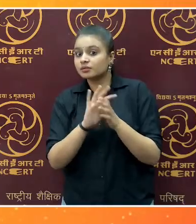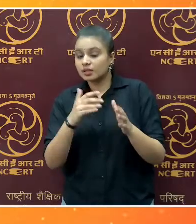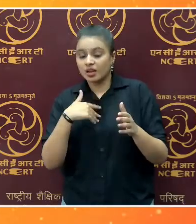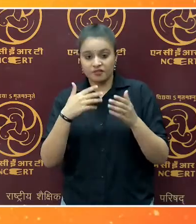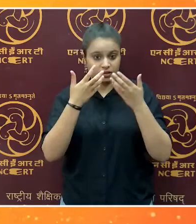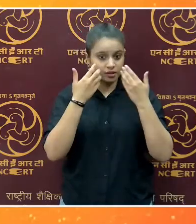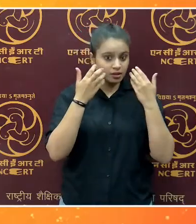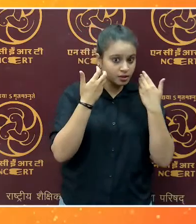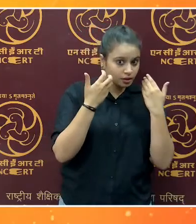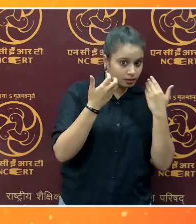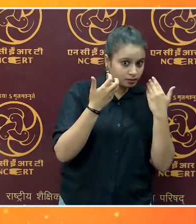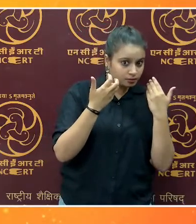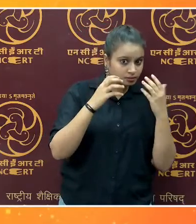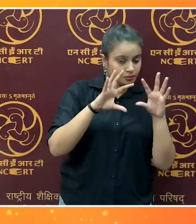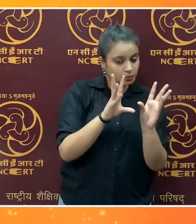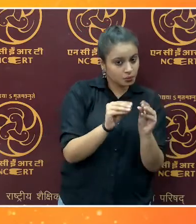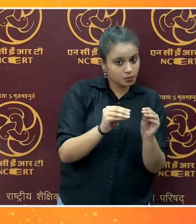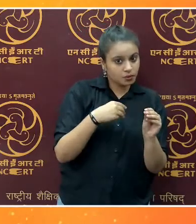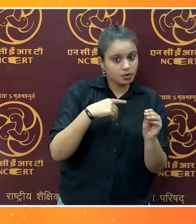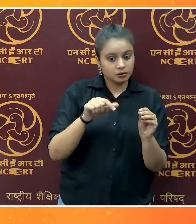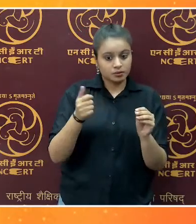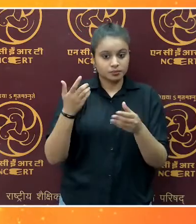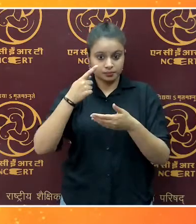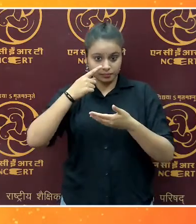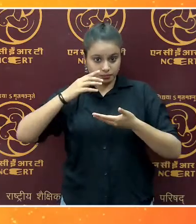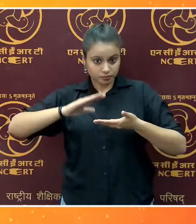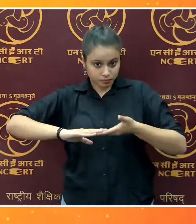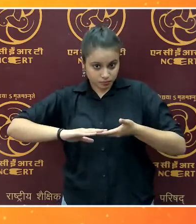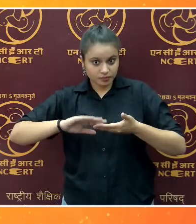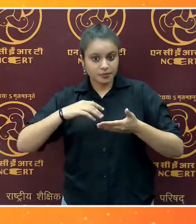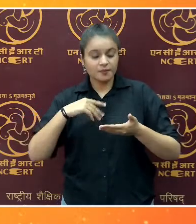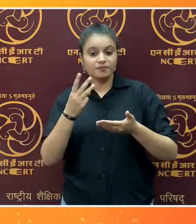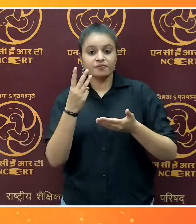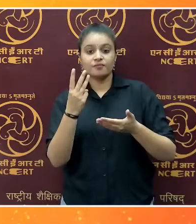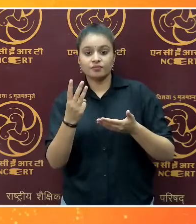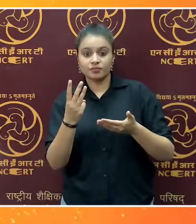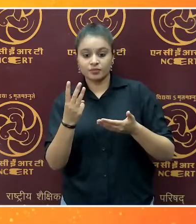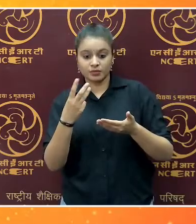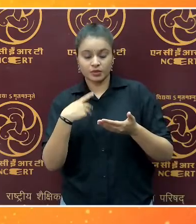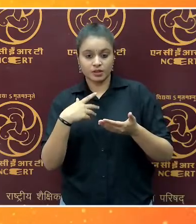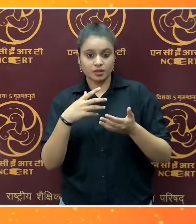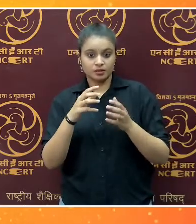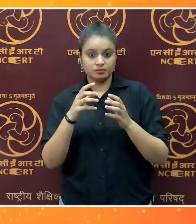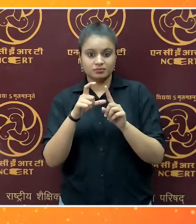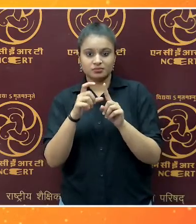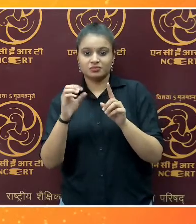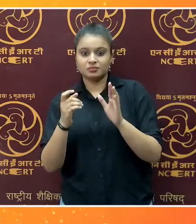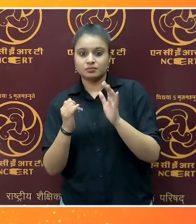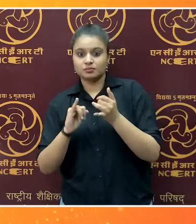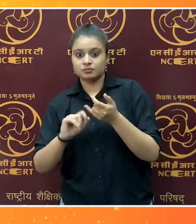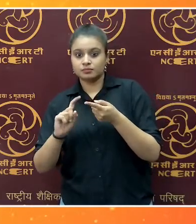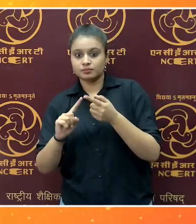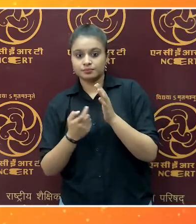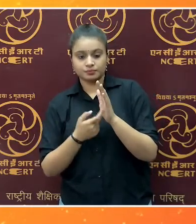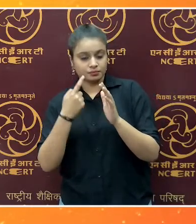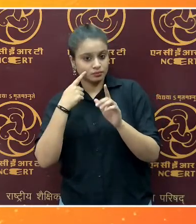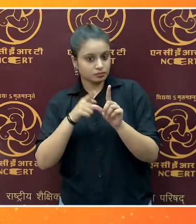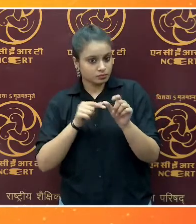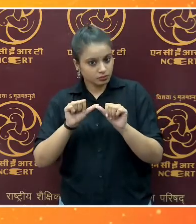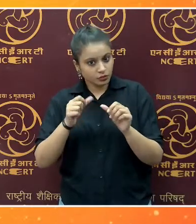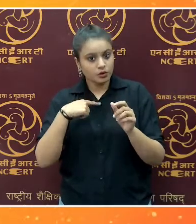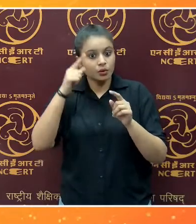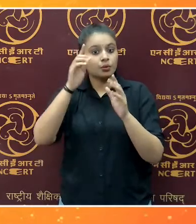Cat's Food Man, and his wife is Theodosia. Okay. Theodosia in Greek means God's